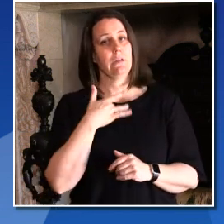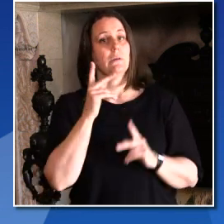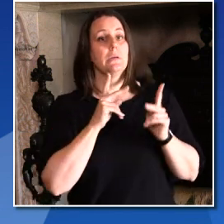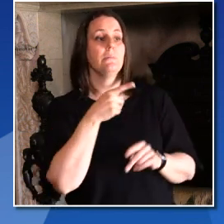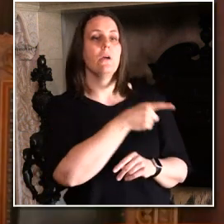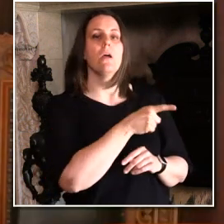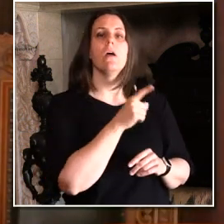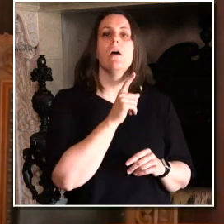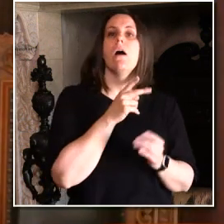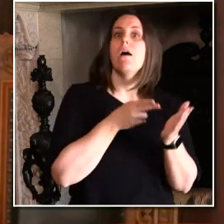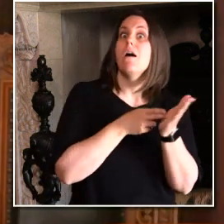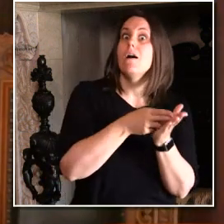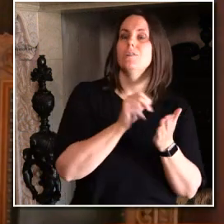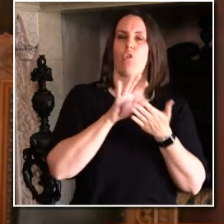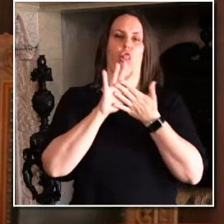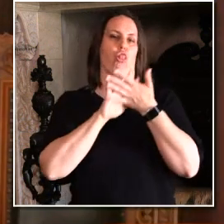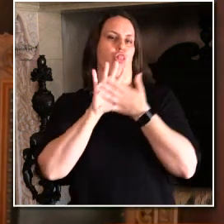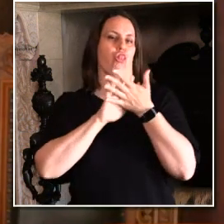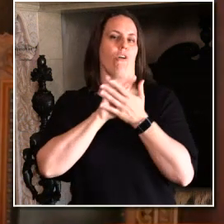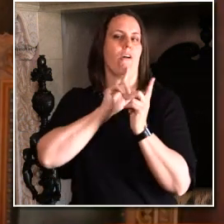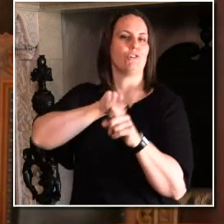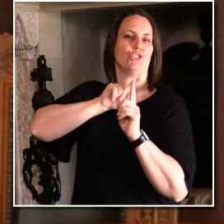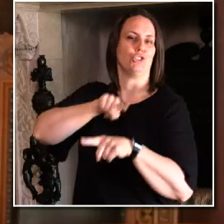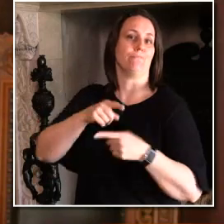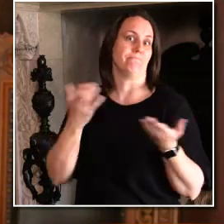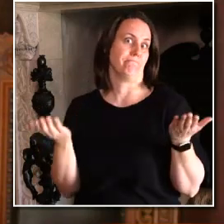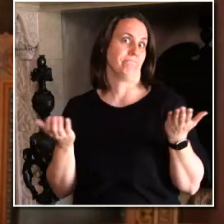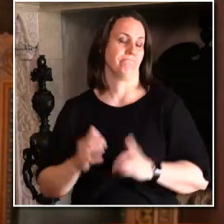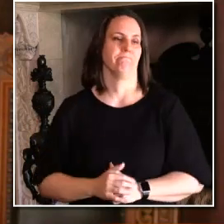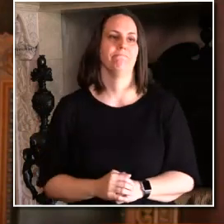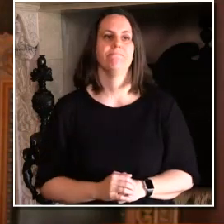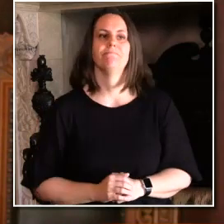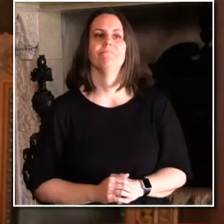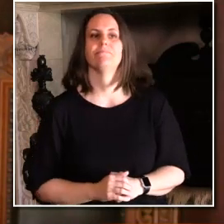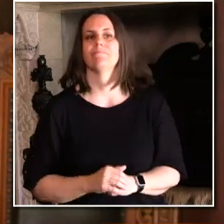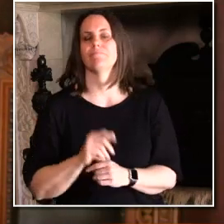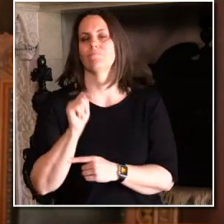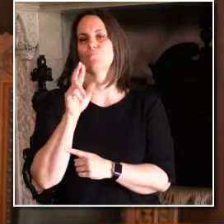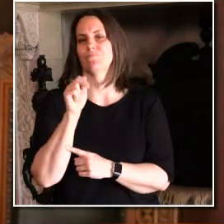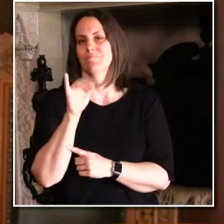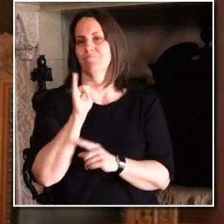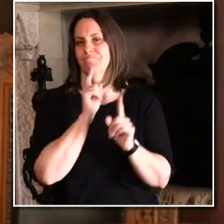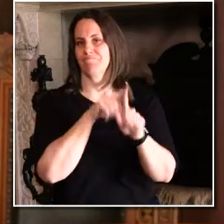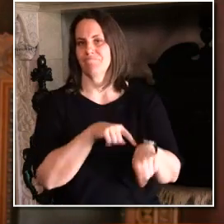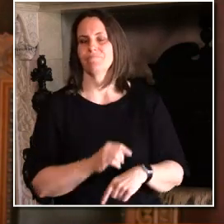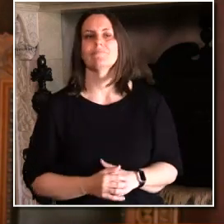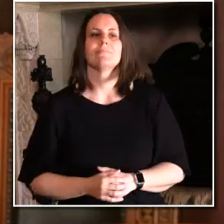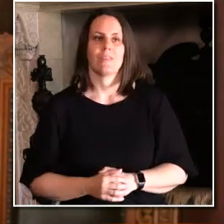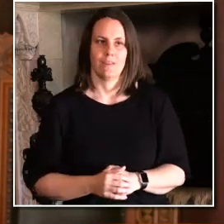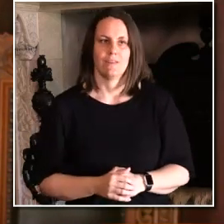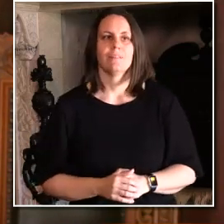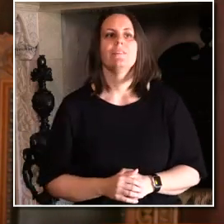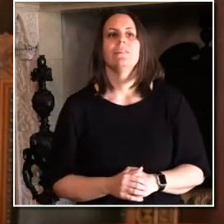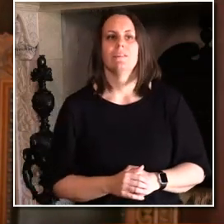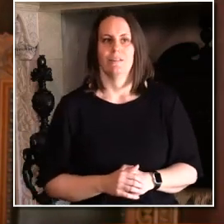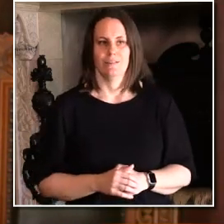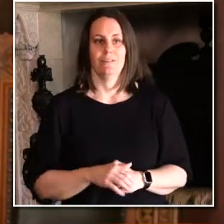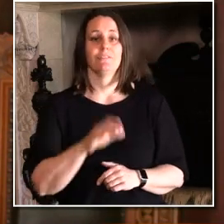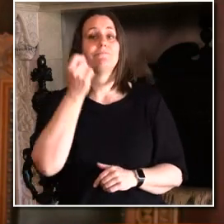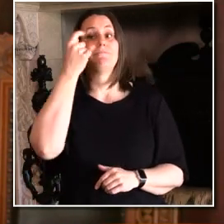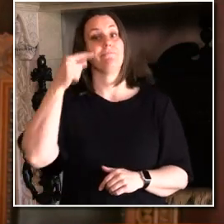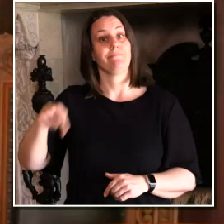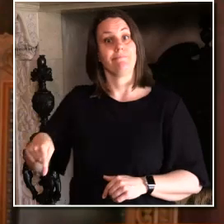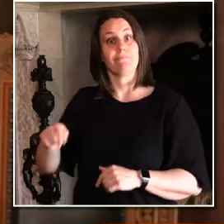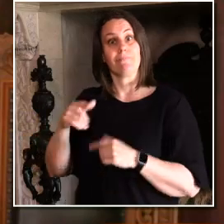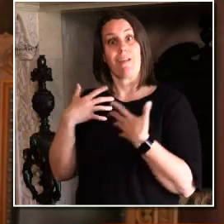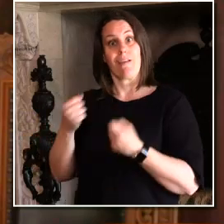Mm-hmm. So what we're finding when we talk to people, and local health